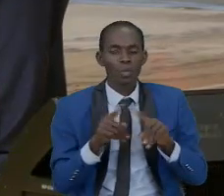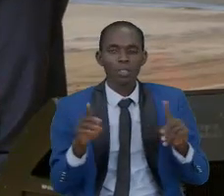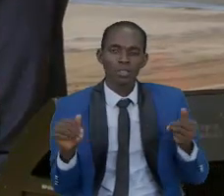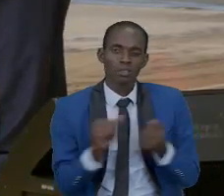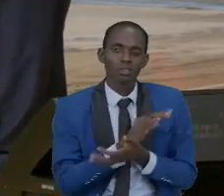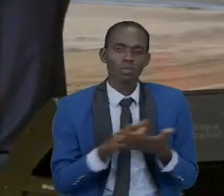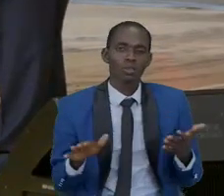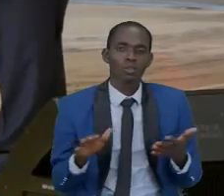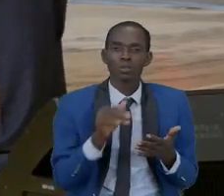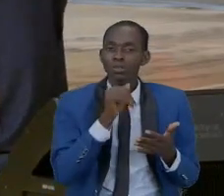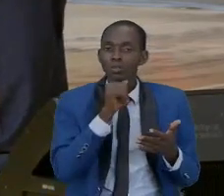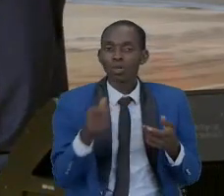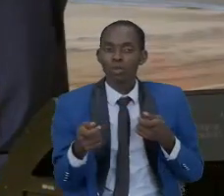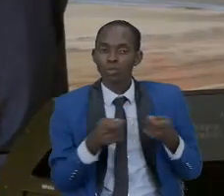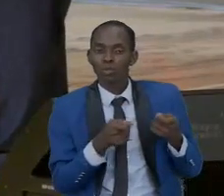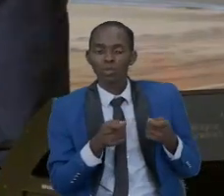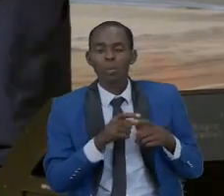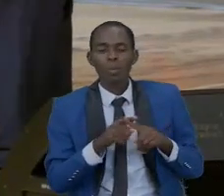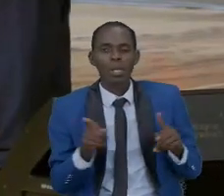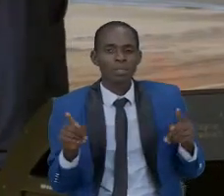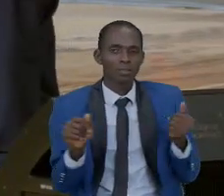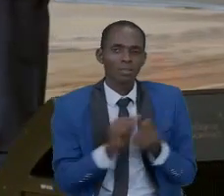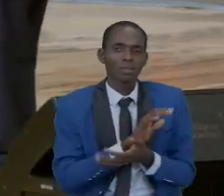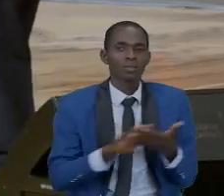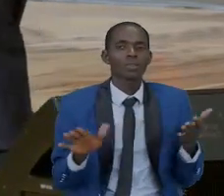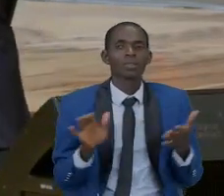not controlled destroyed